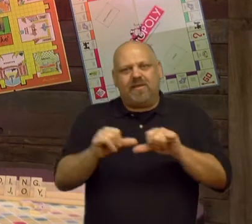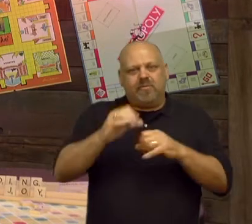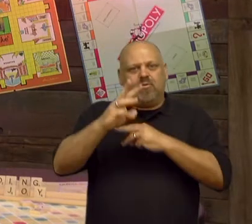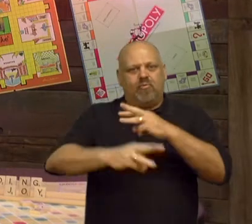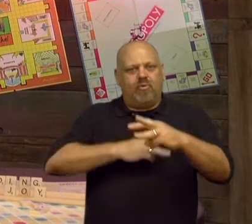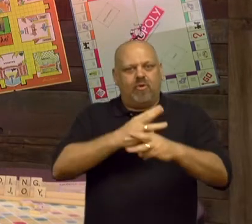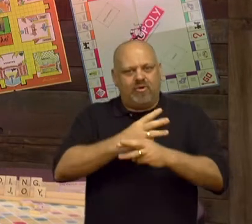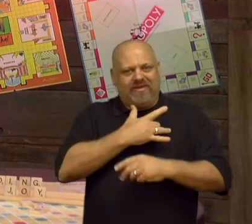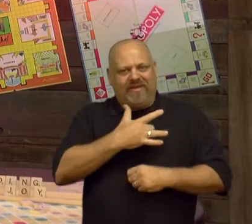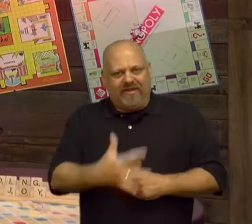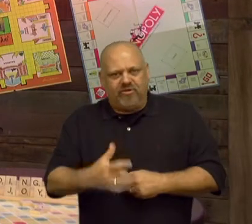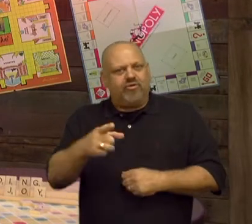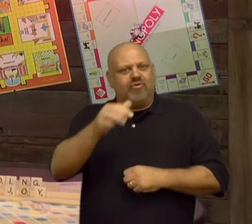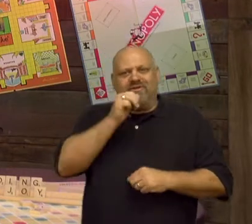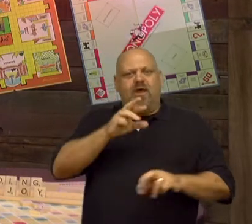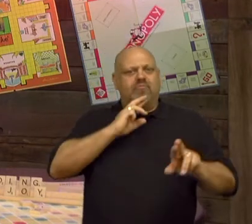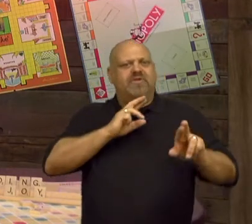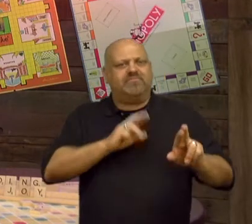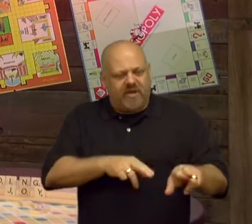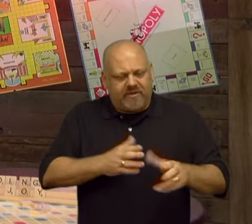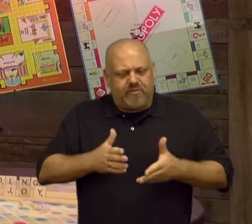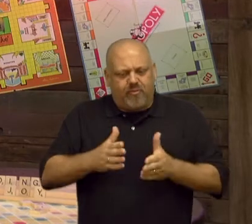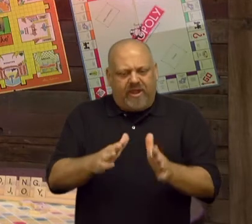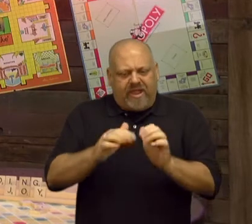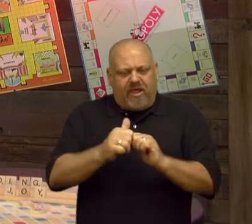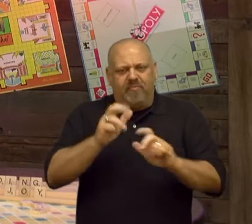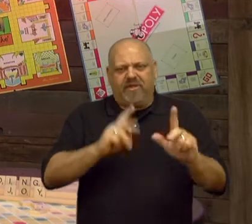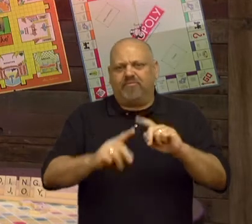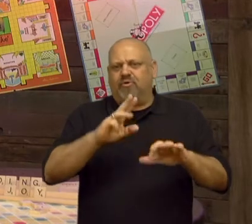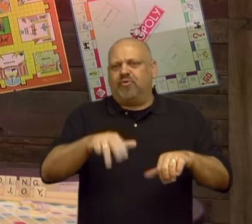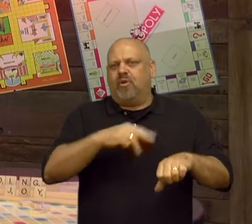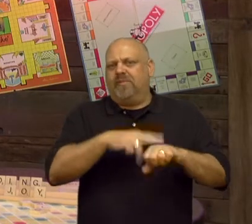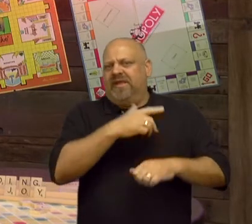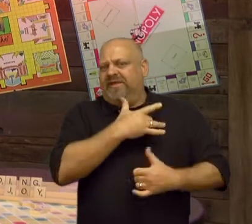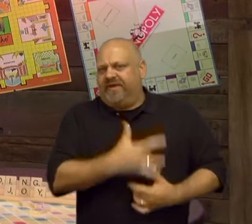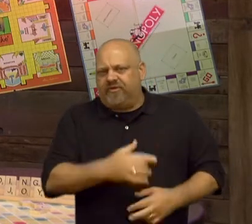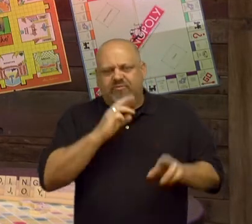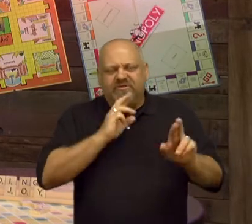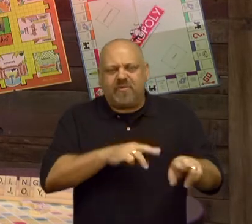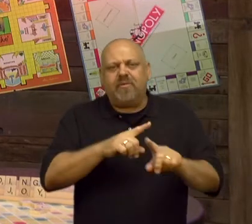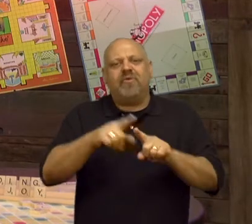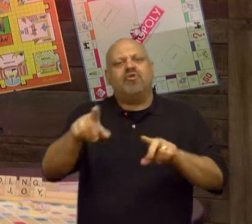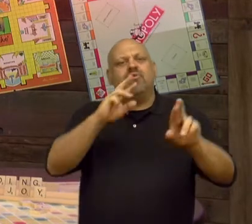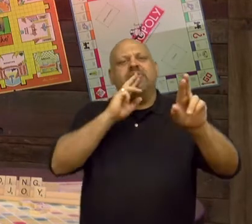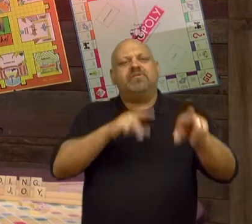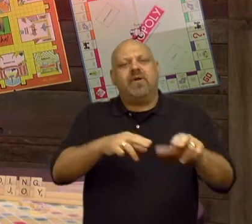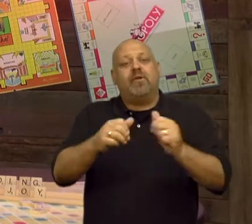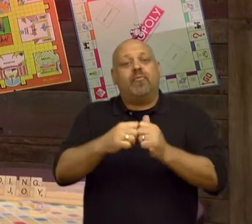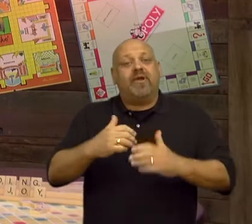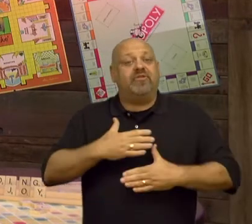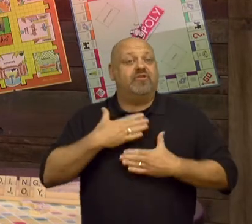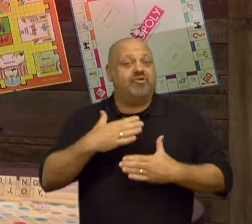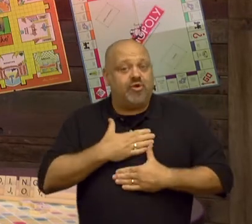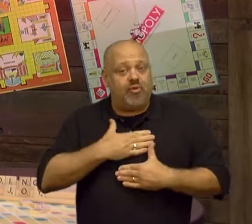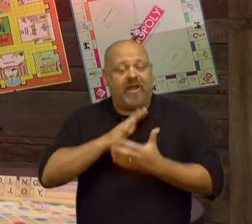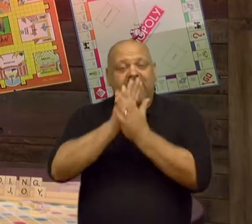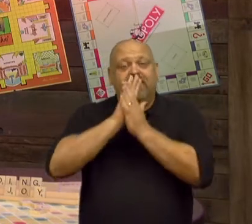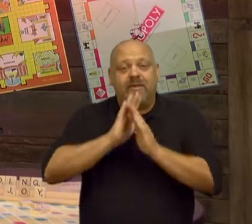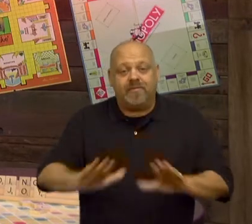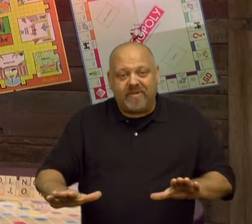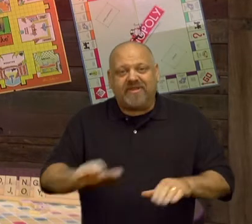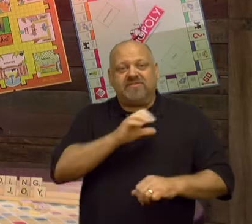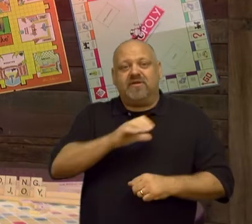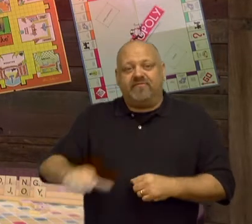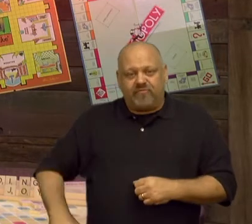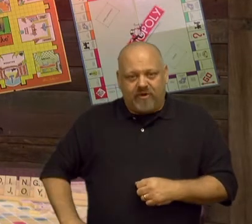retaliating like the world does, that you're not responding the way that people would normally respond, but you're responding with the joy